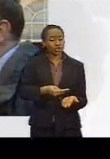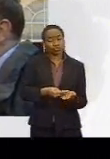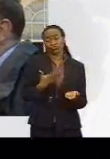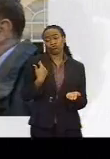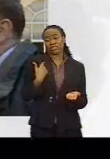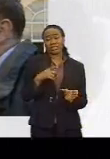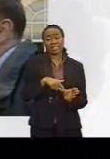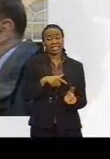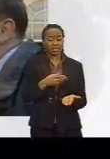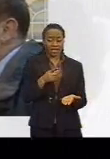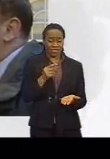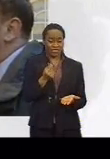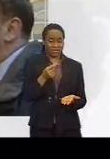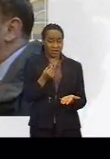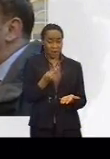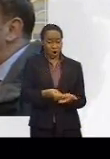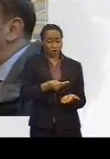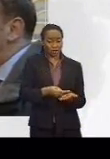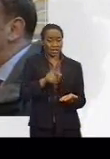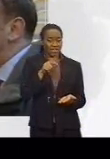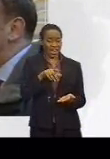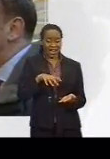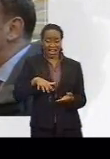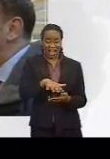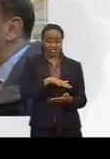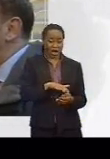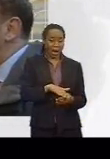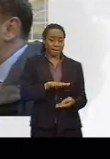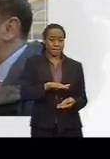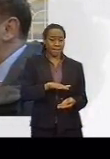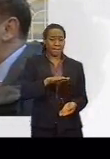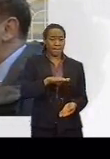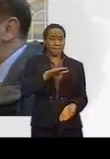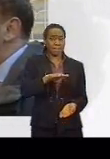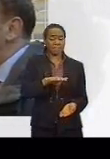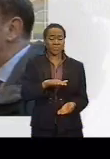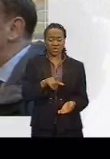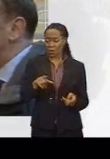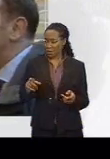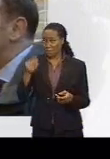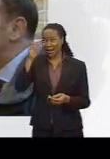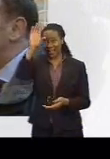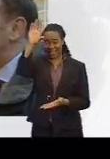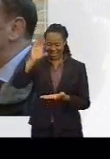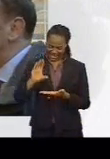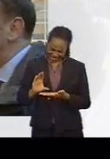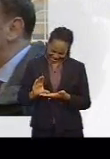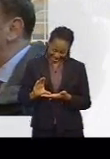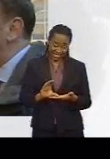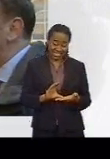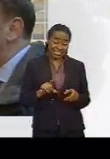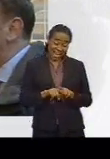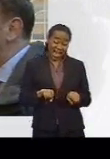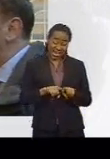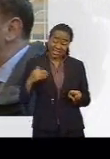years in some areas, and so it's just doing the same having the same amount of money, you sometimes see services shrinking anyway, and